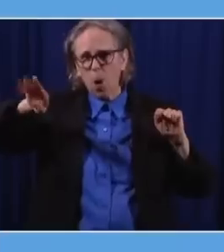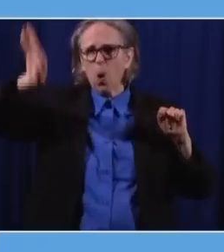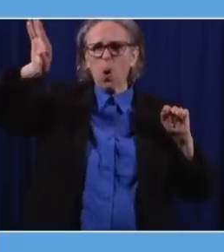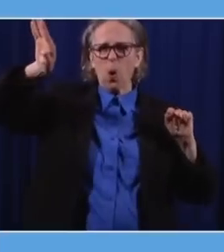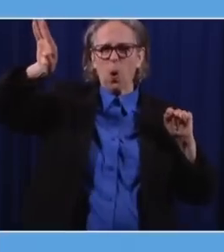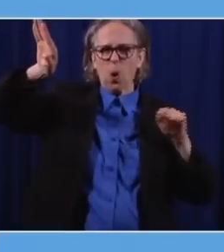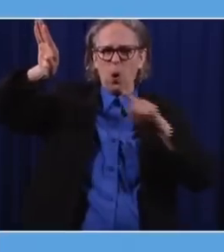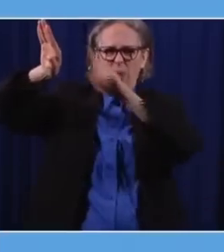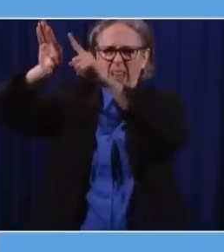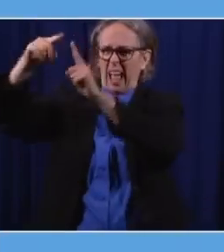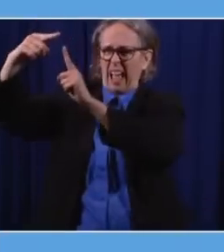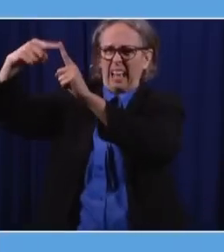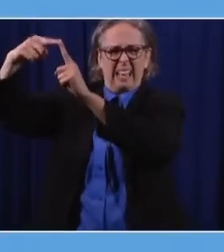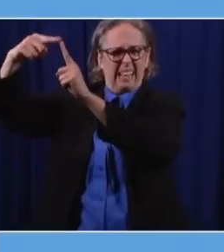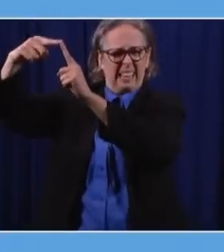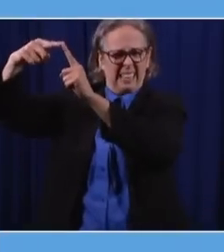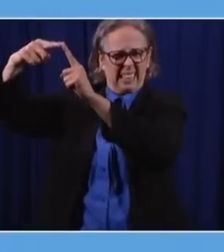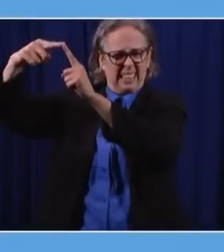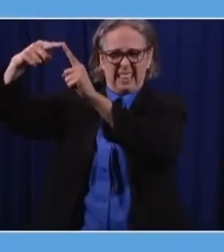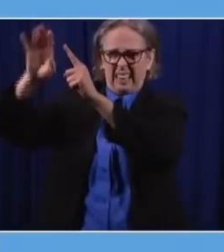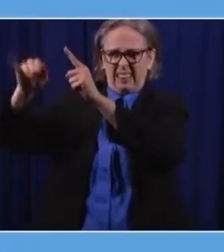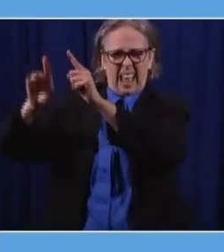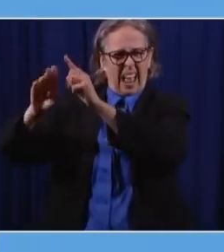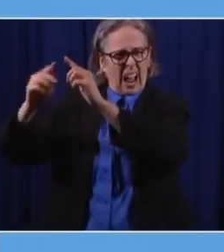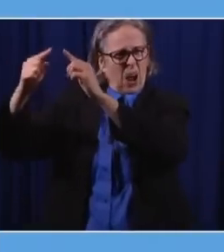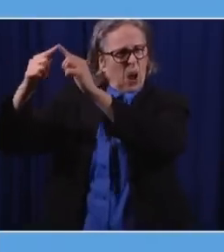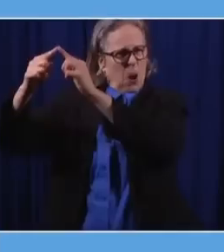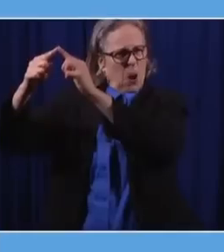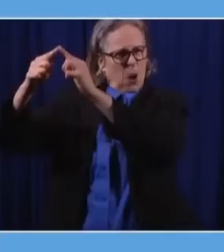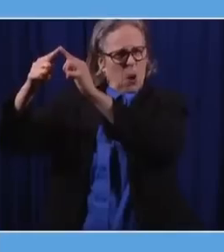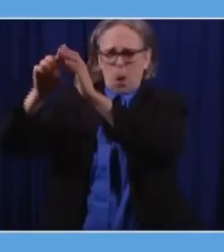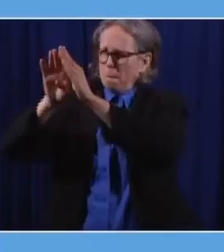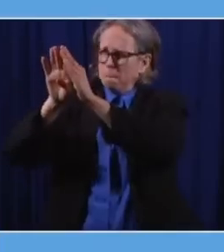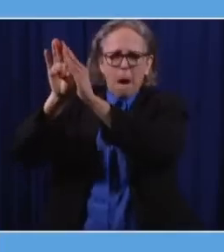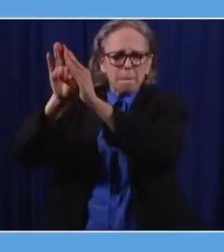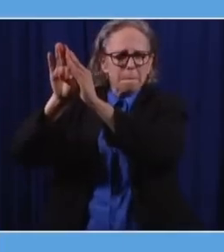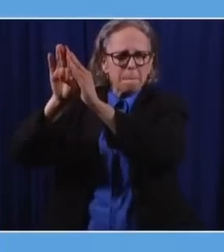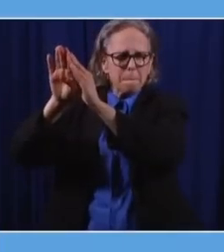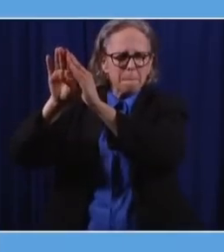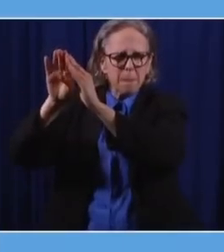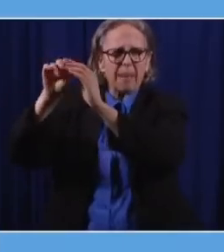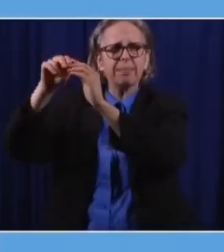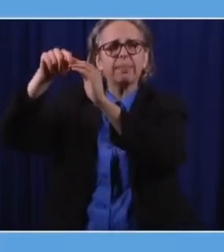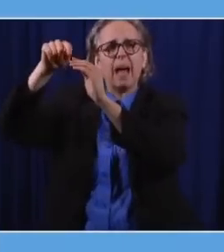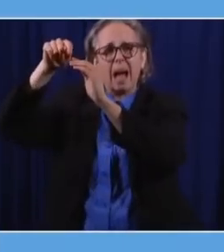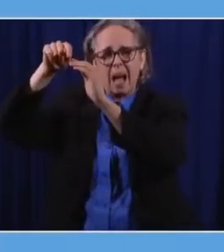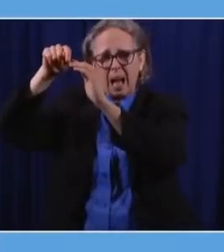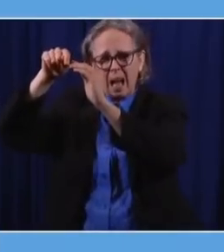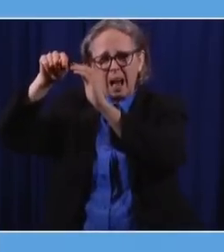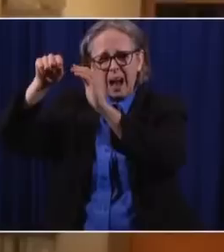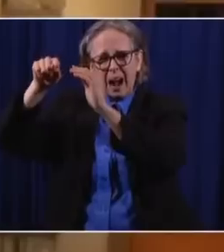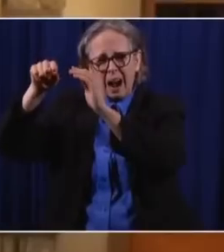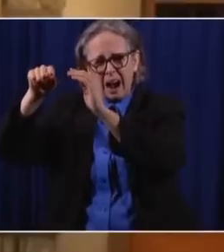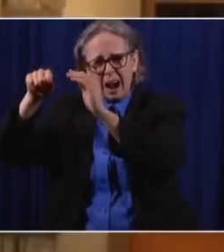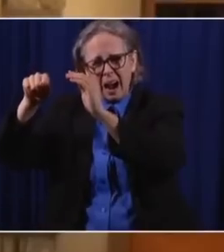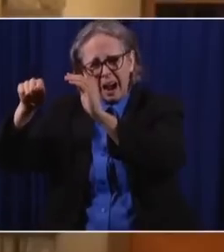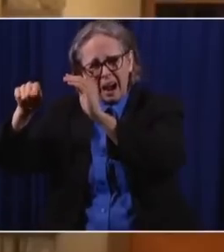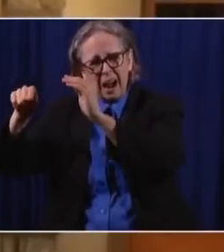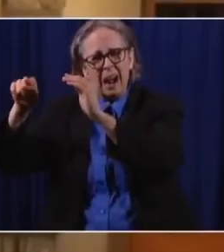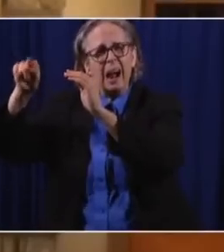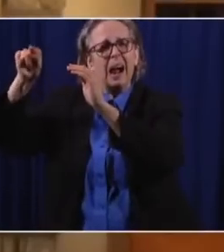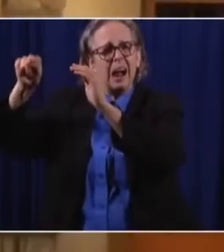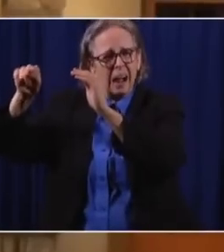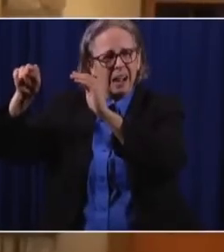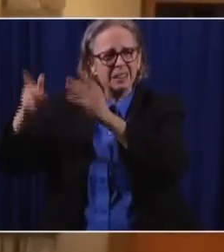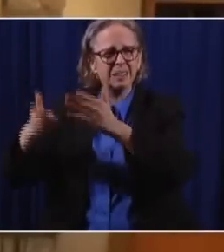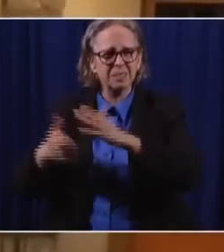when we started out with hospitalizations, you saw a very, very, very fast increase going up.